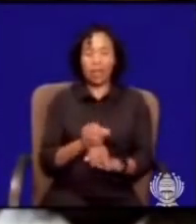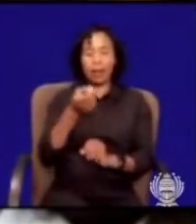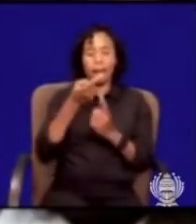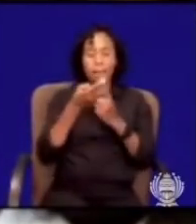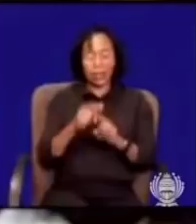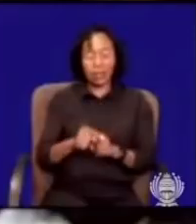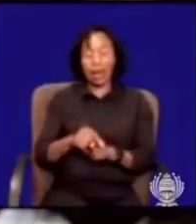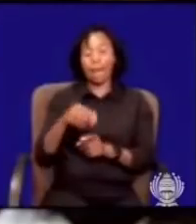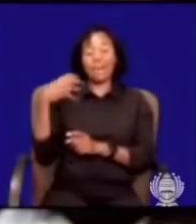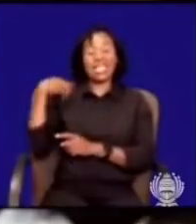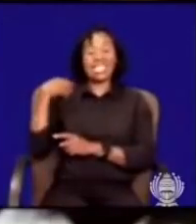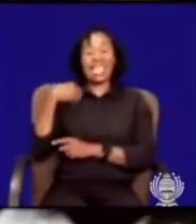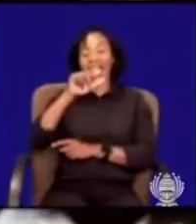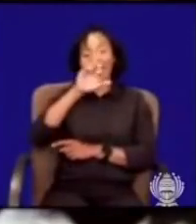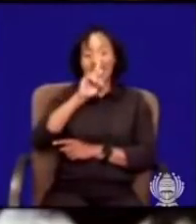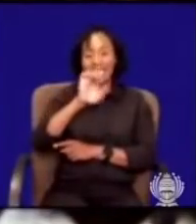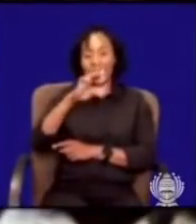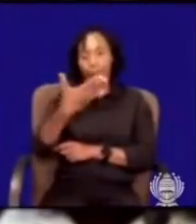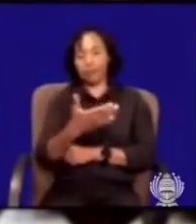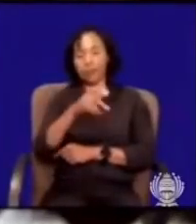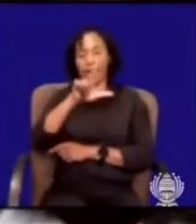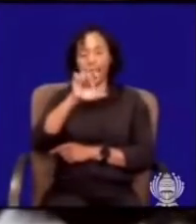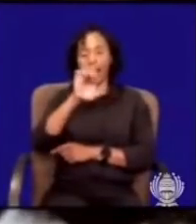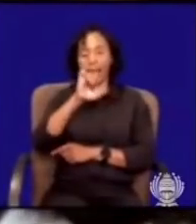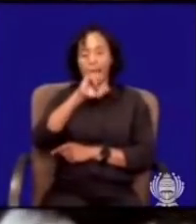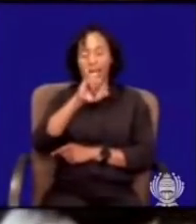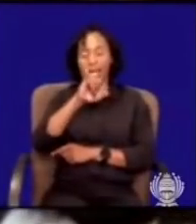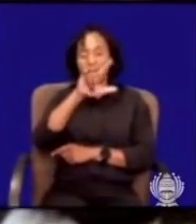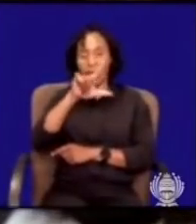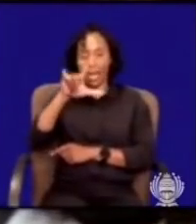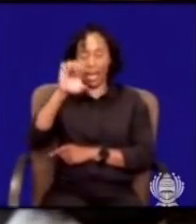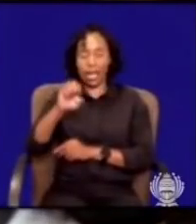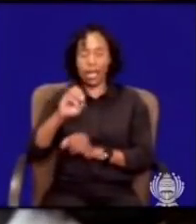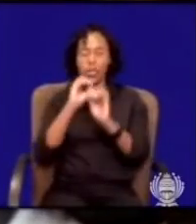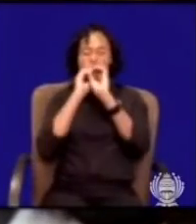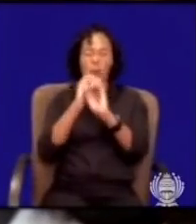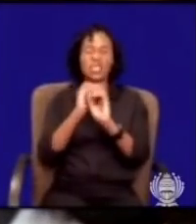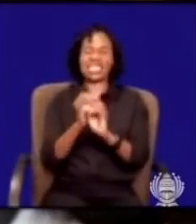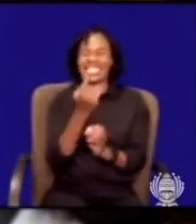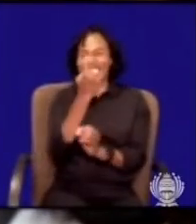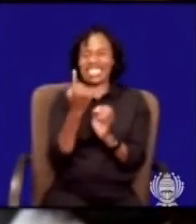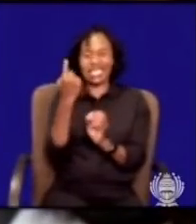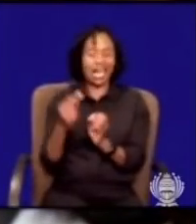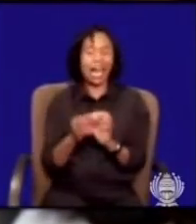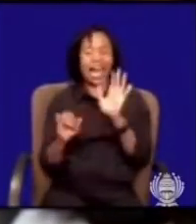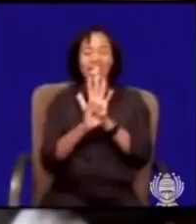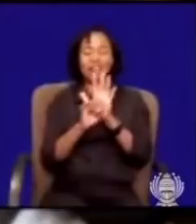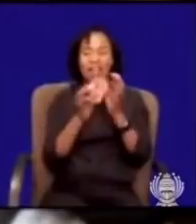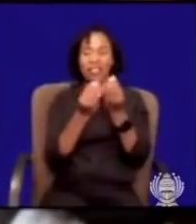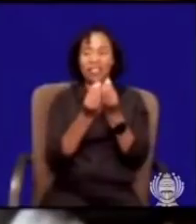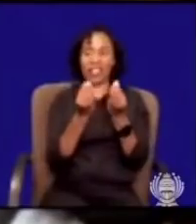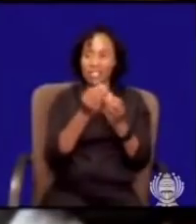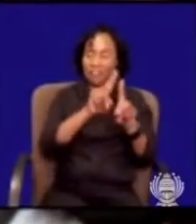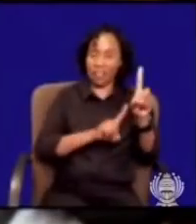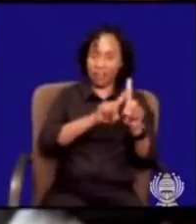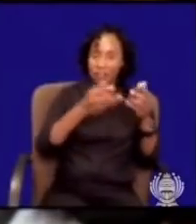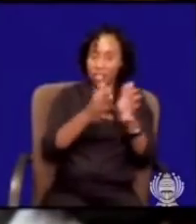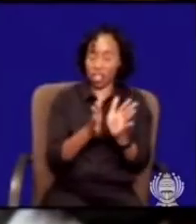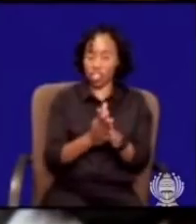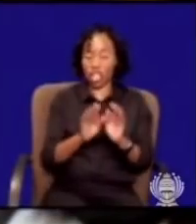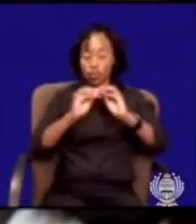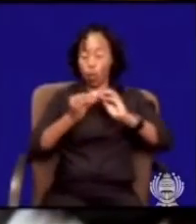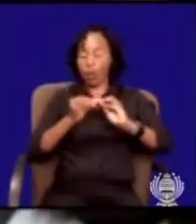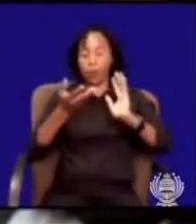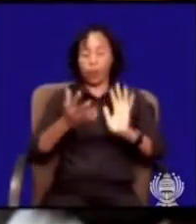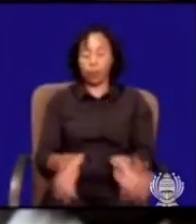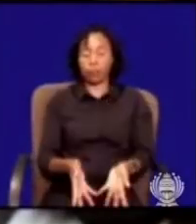response has been negligible. Not a single identified failing rectified. In fact, the report from the City of Cape Town